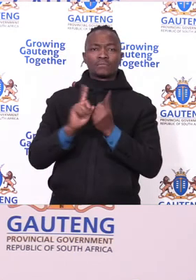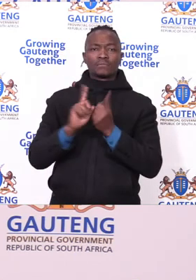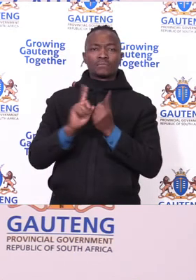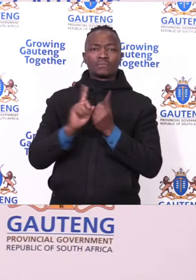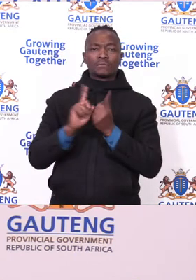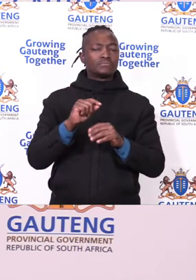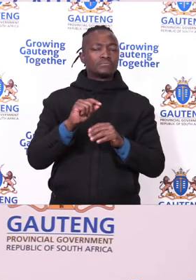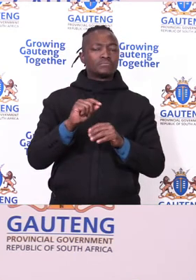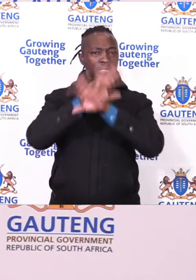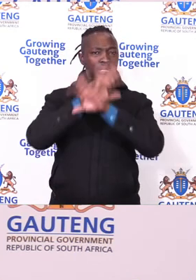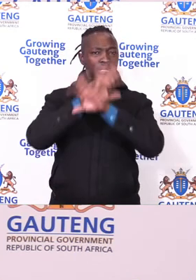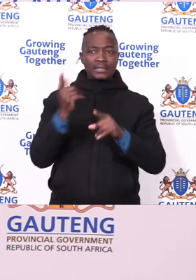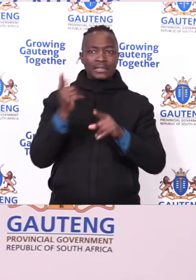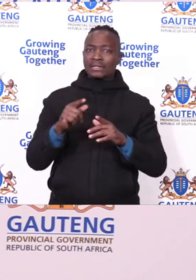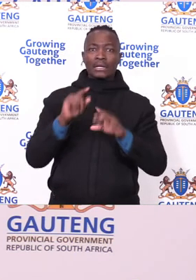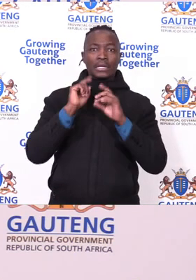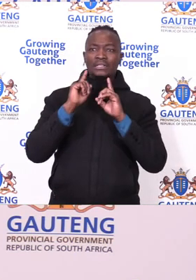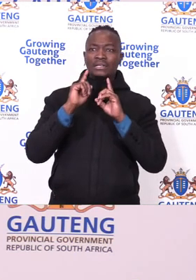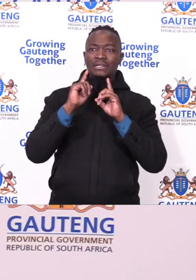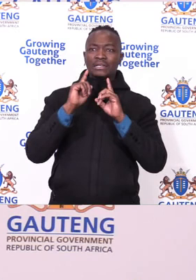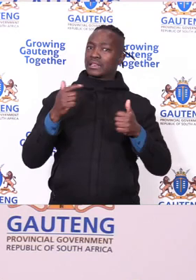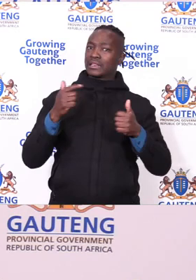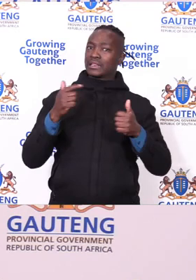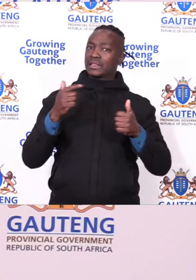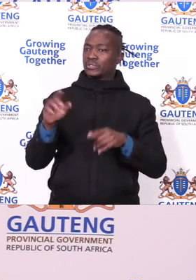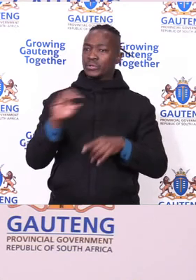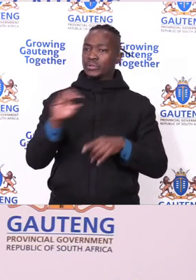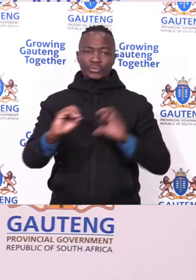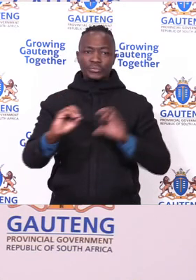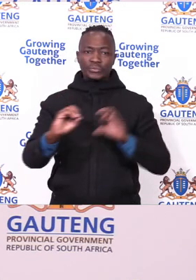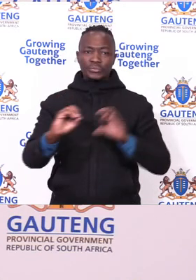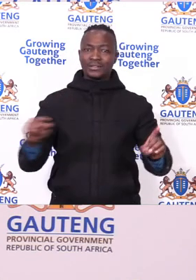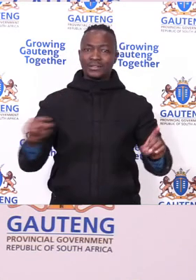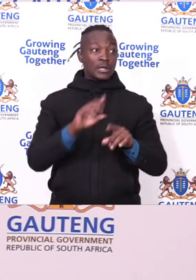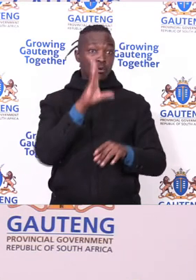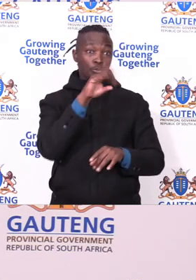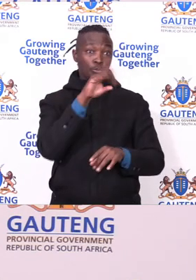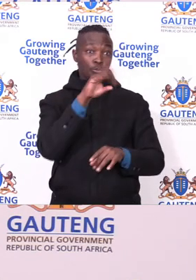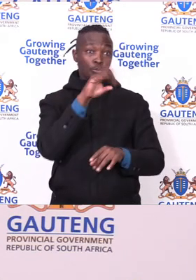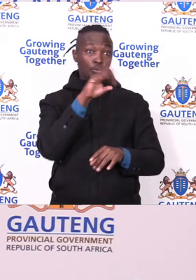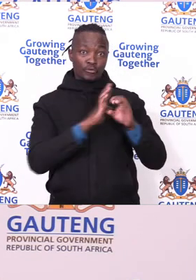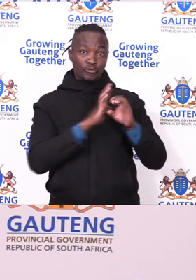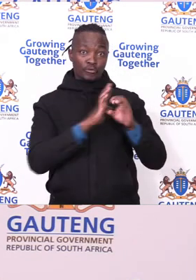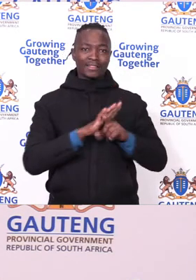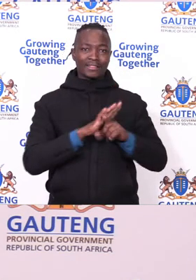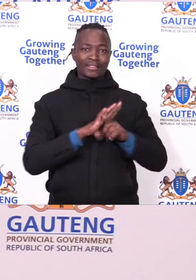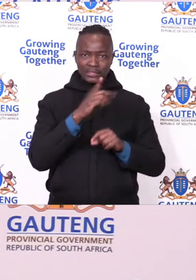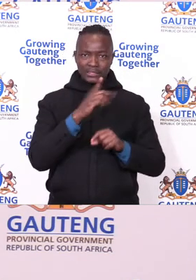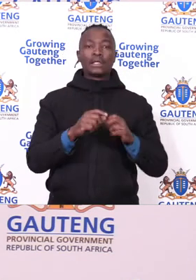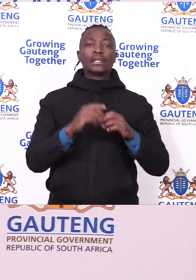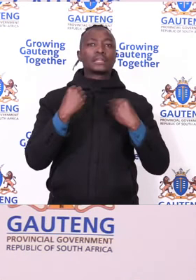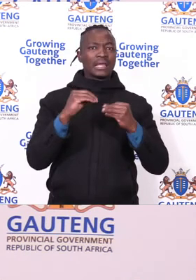serious lack of personnel. When we ask the Department of Gauteng Health, they say they are busy